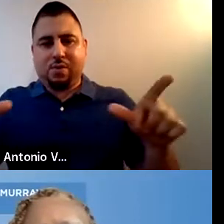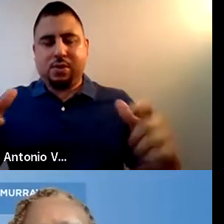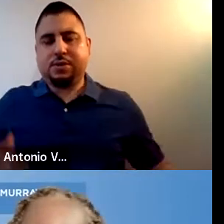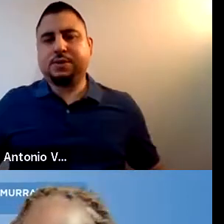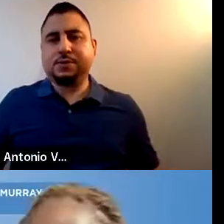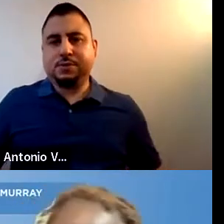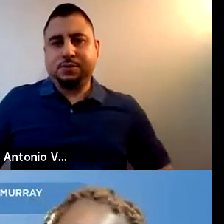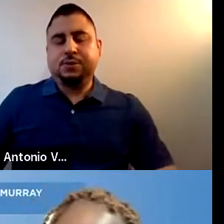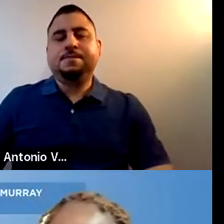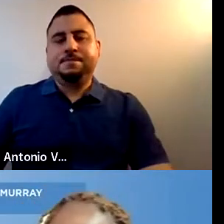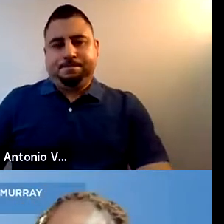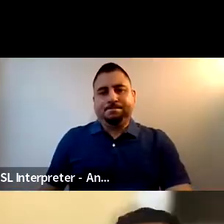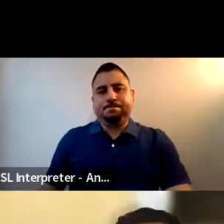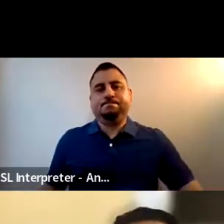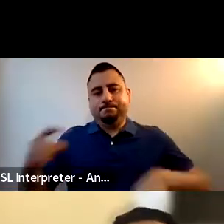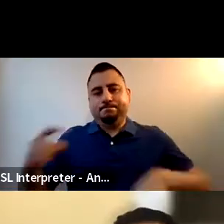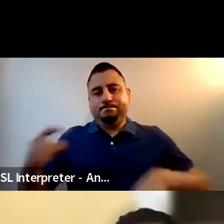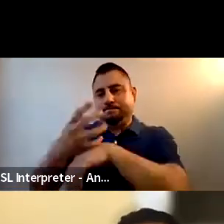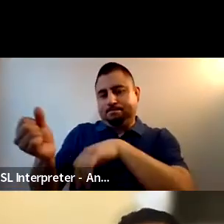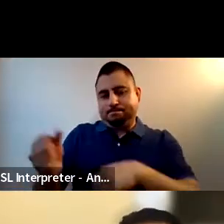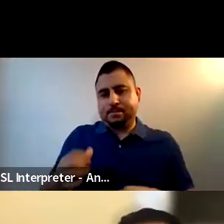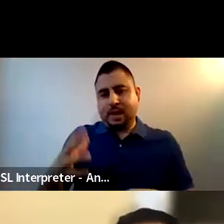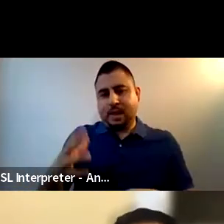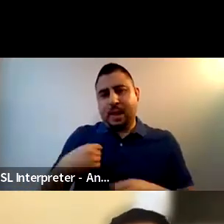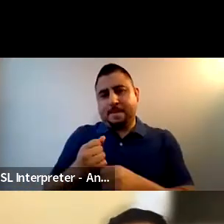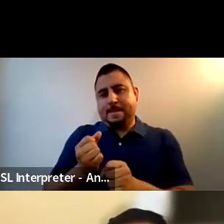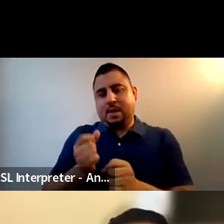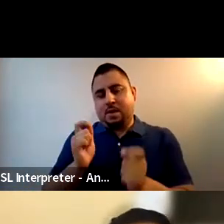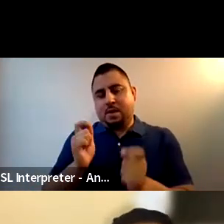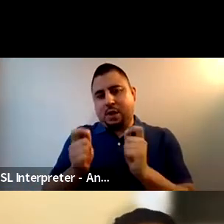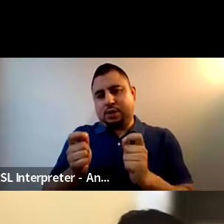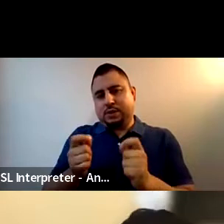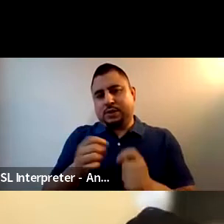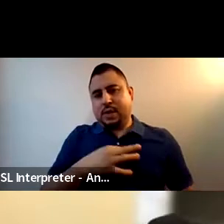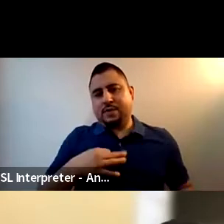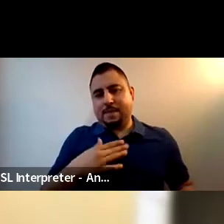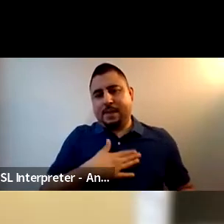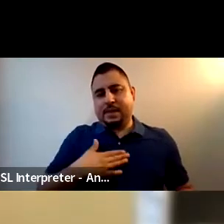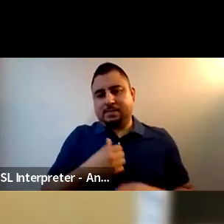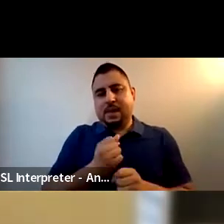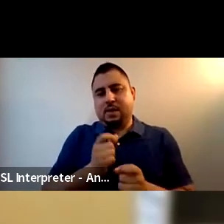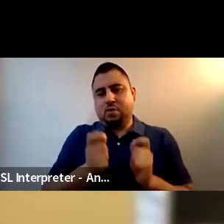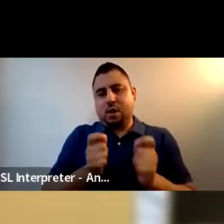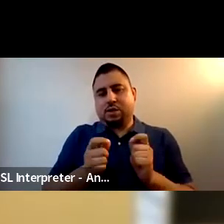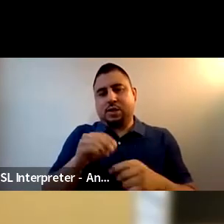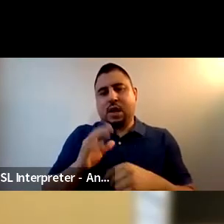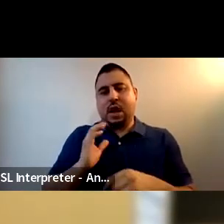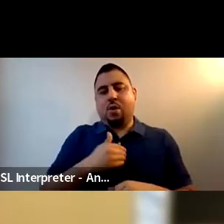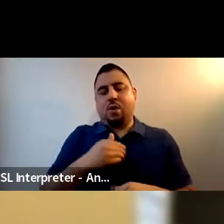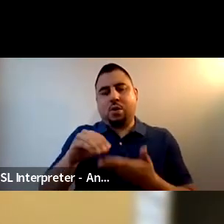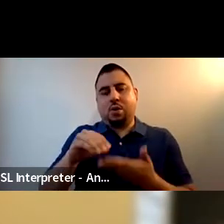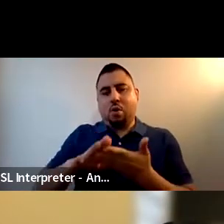you, your time is up. And I've made the correction, and staff, please make the correction in our notes